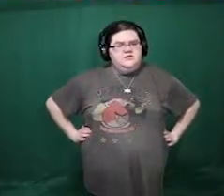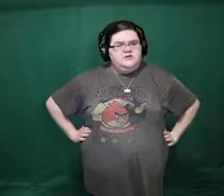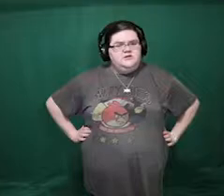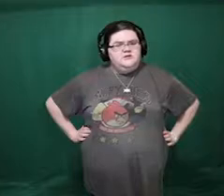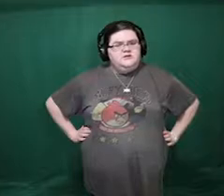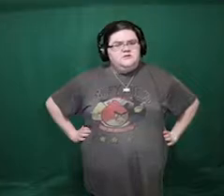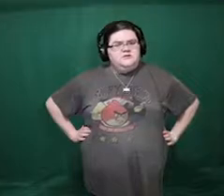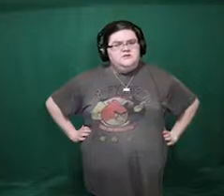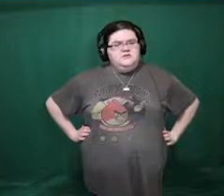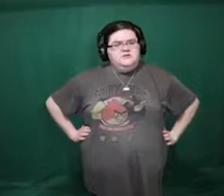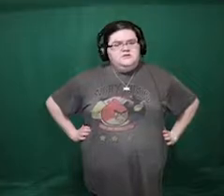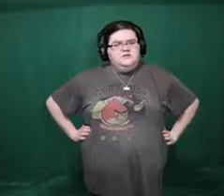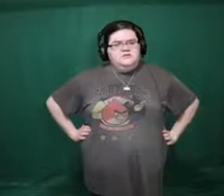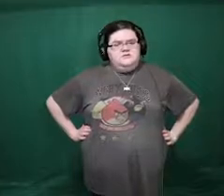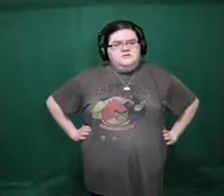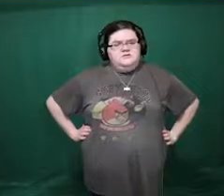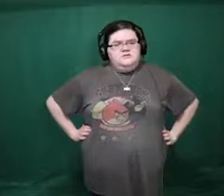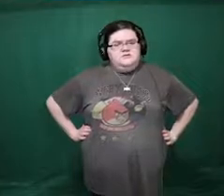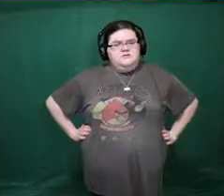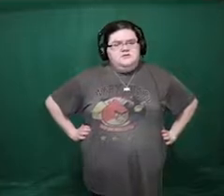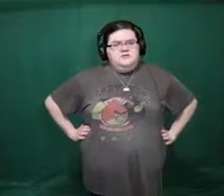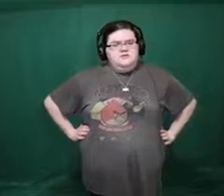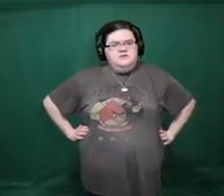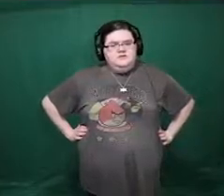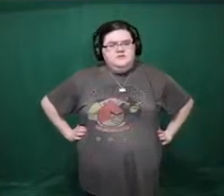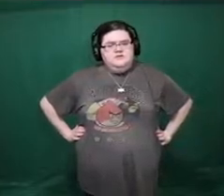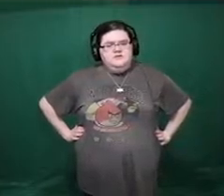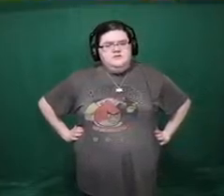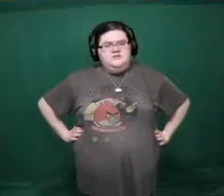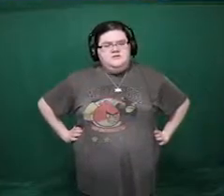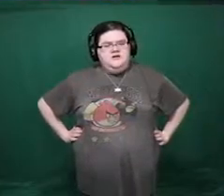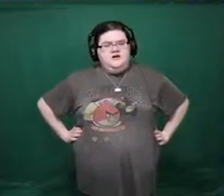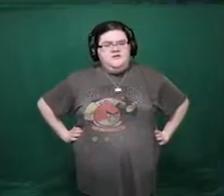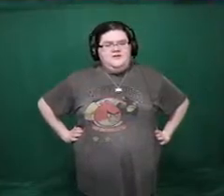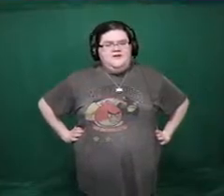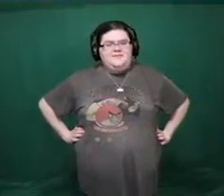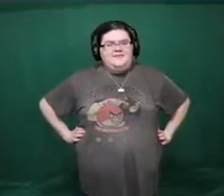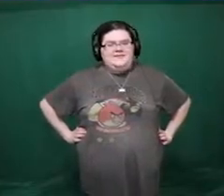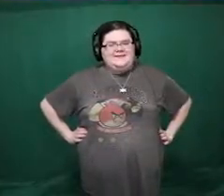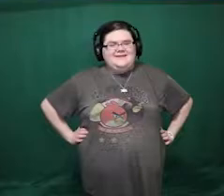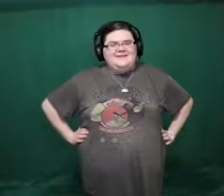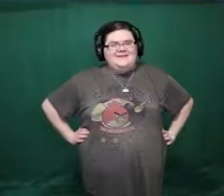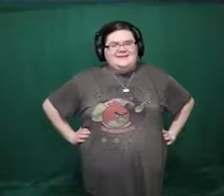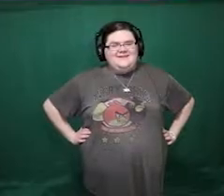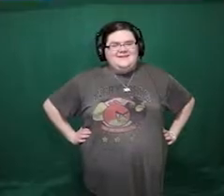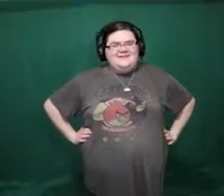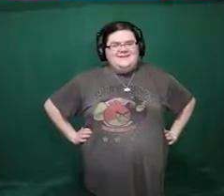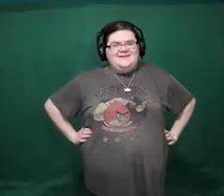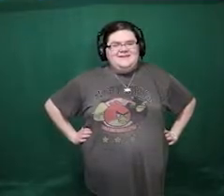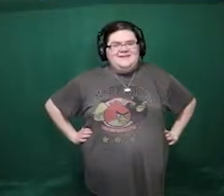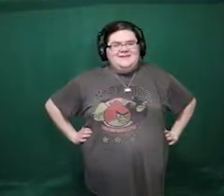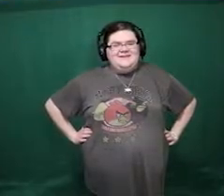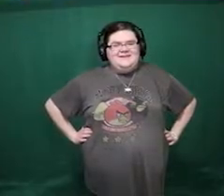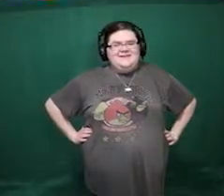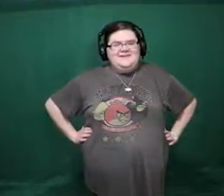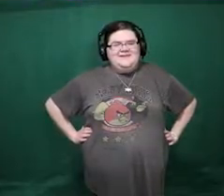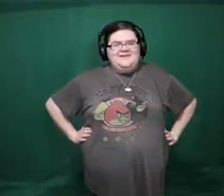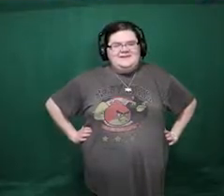Oh, mate, I'm a pool guy. Look at me. Mate, this is... Oh, no. Oh, no. Oh, boy. That's what I'm